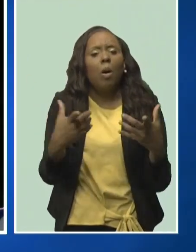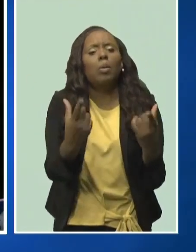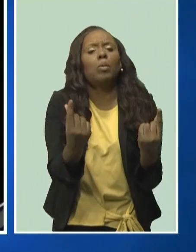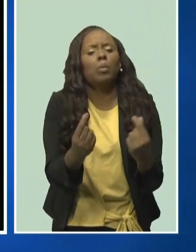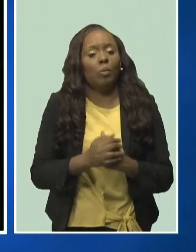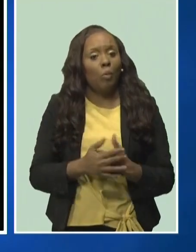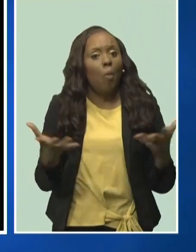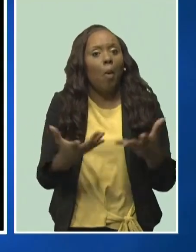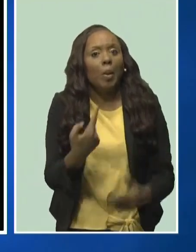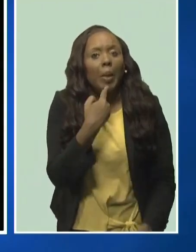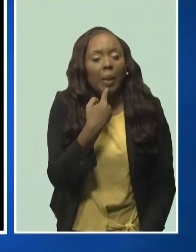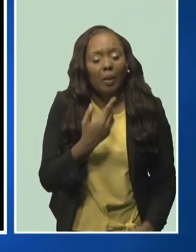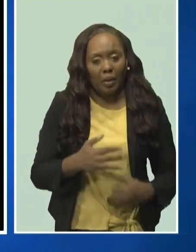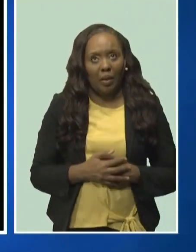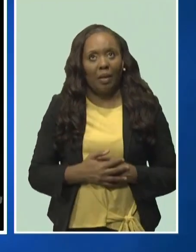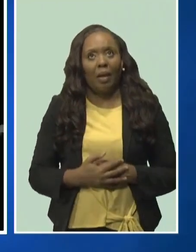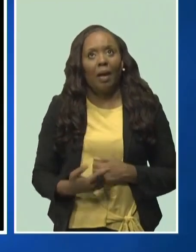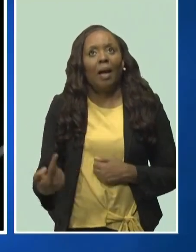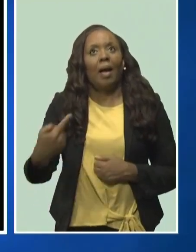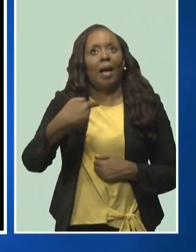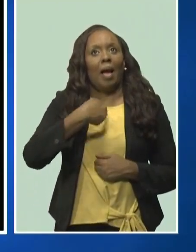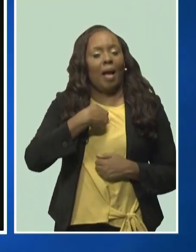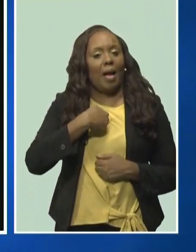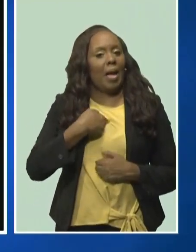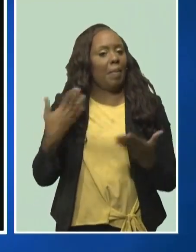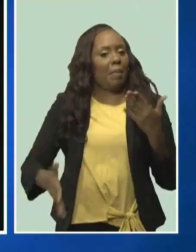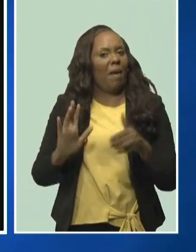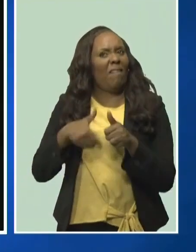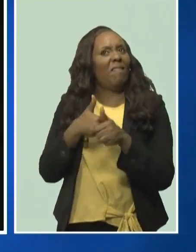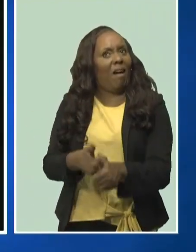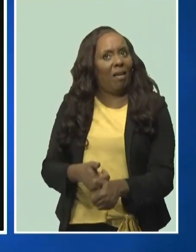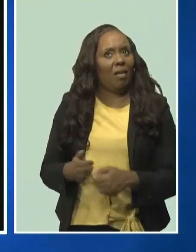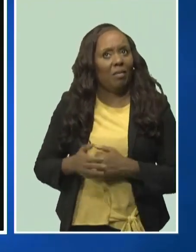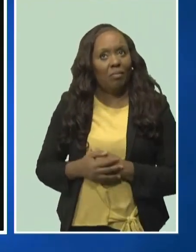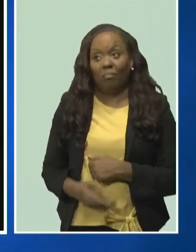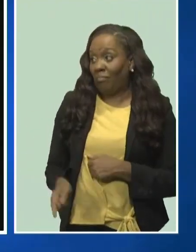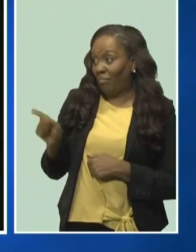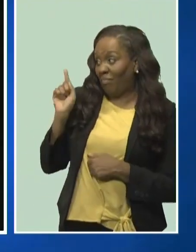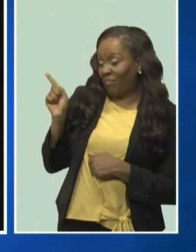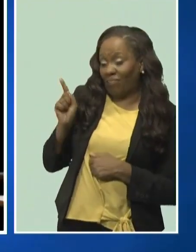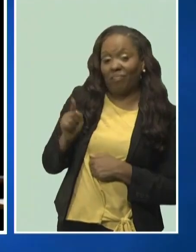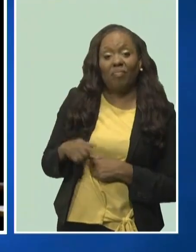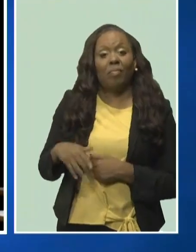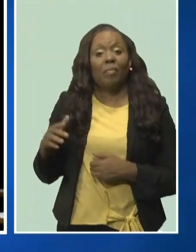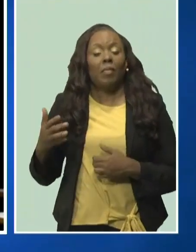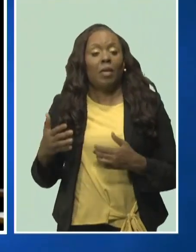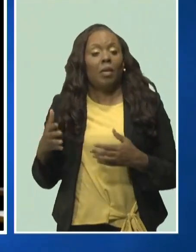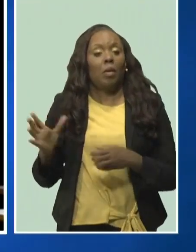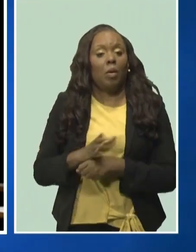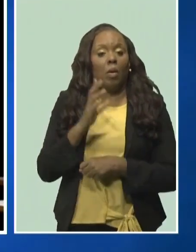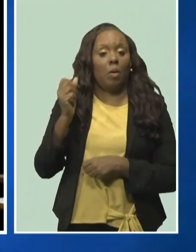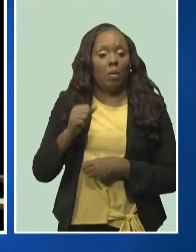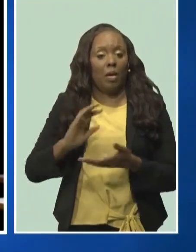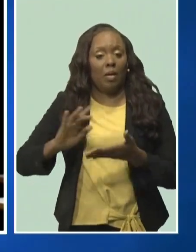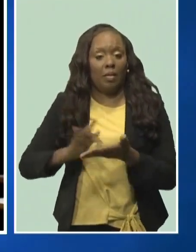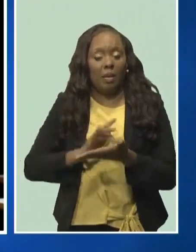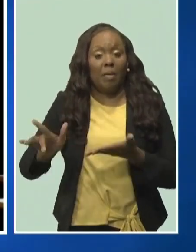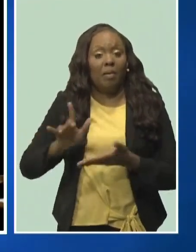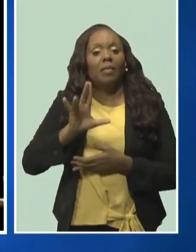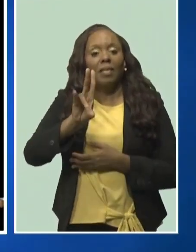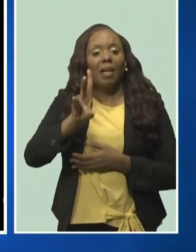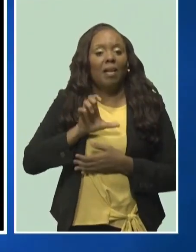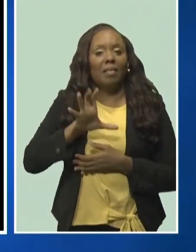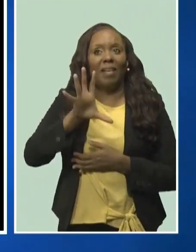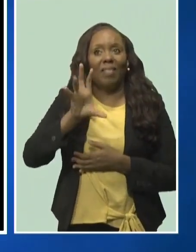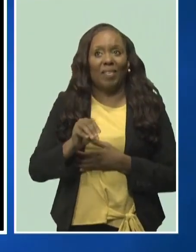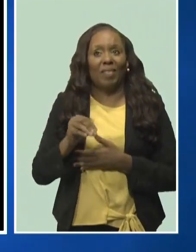say are things I might follow. Sabre Rupp took home a 10-inch tablet, $750 from